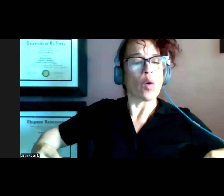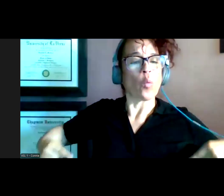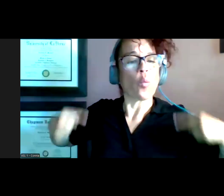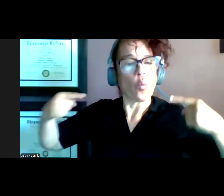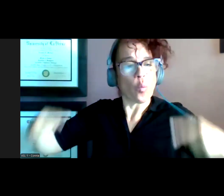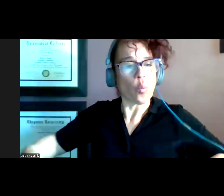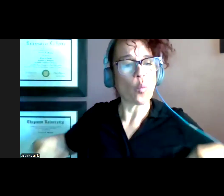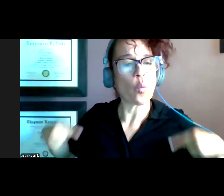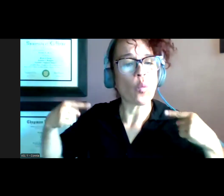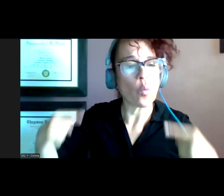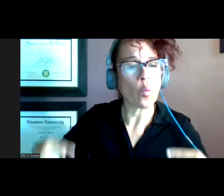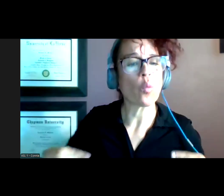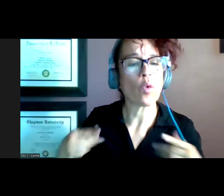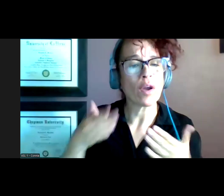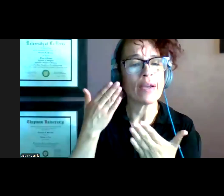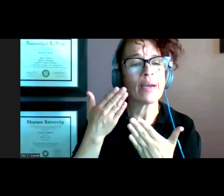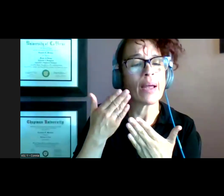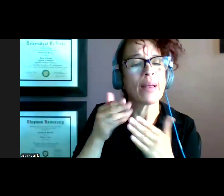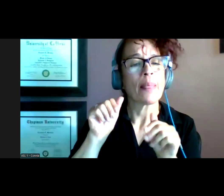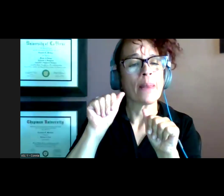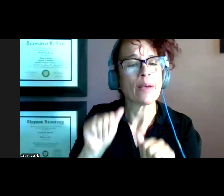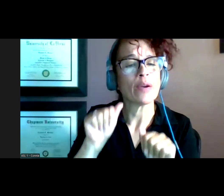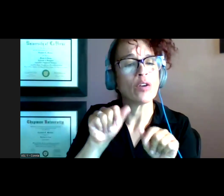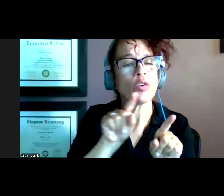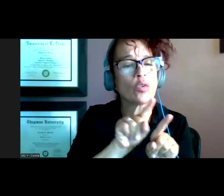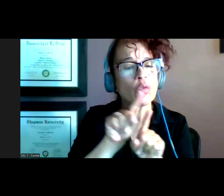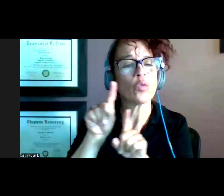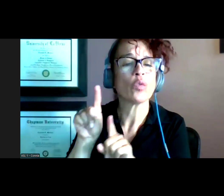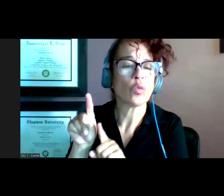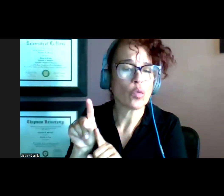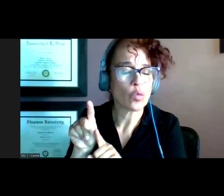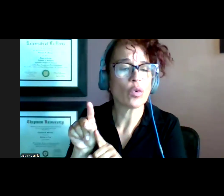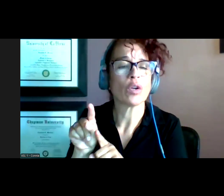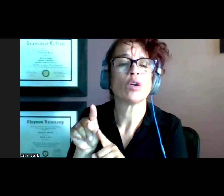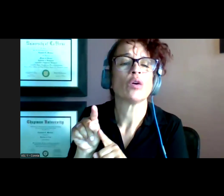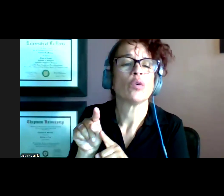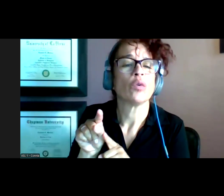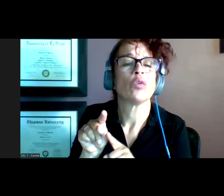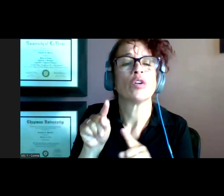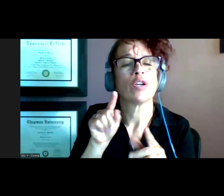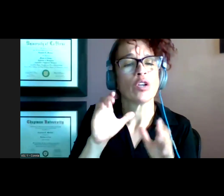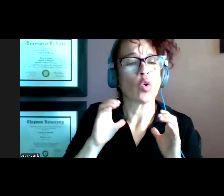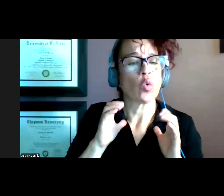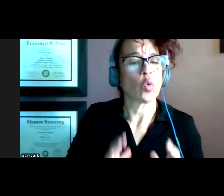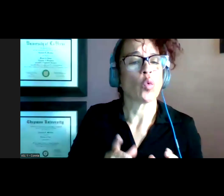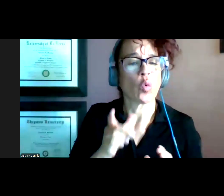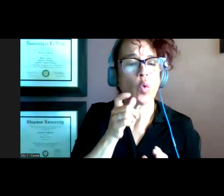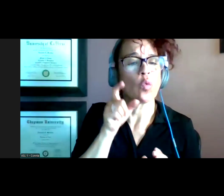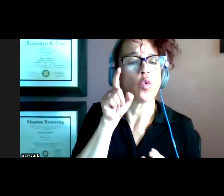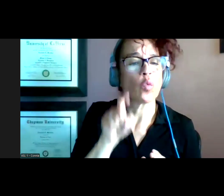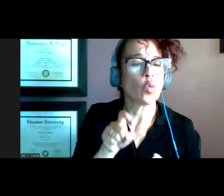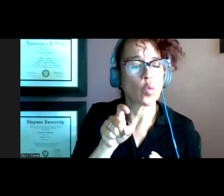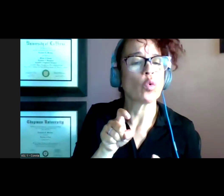So, and it's a possibility that that could also be forwarded to the new chair if it's a consumer who needs those